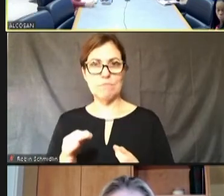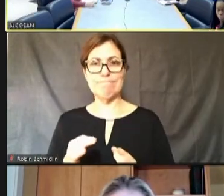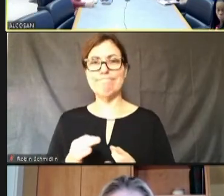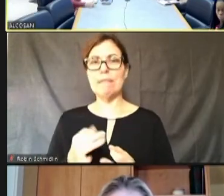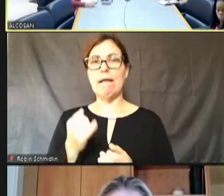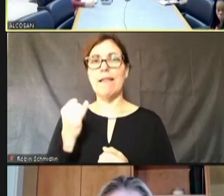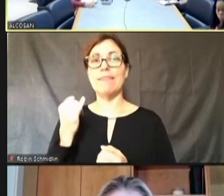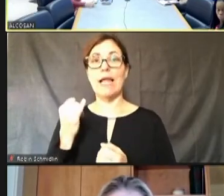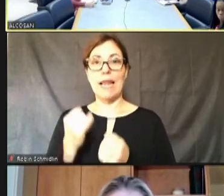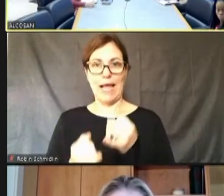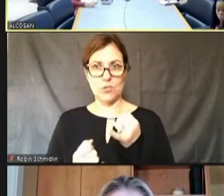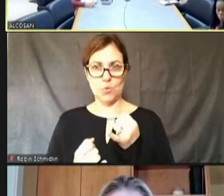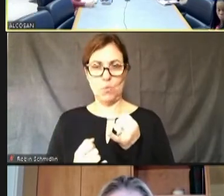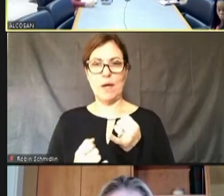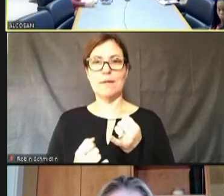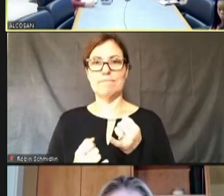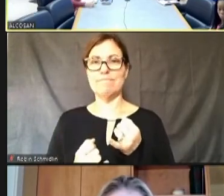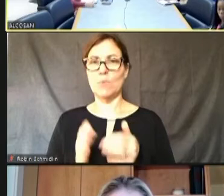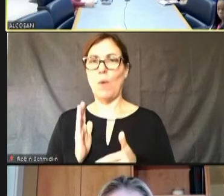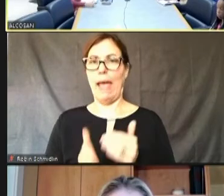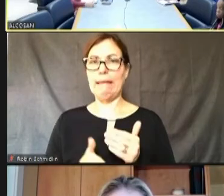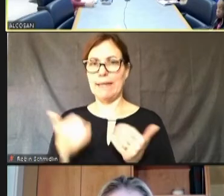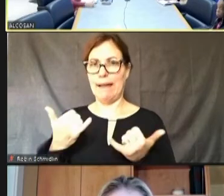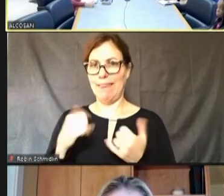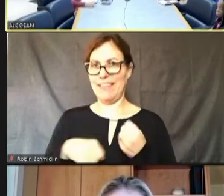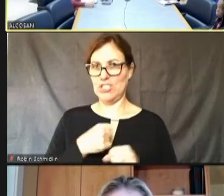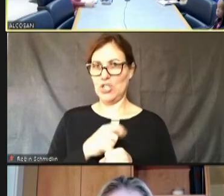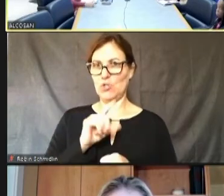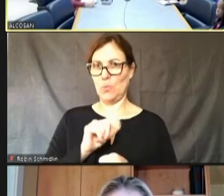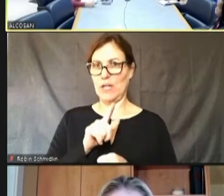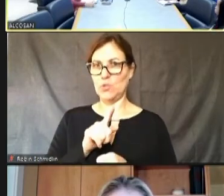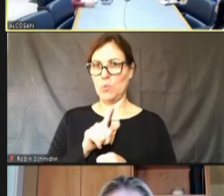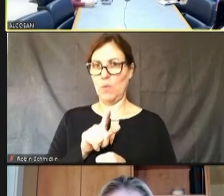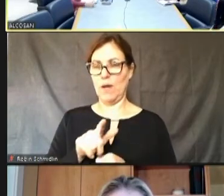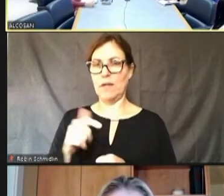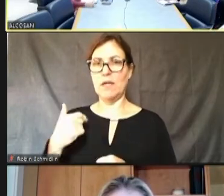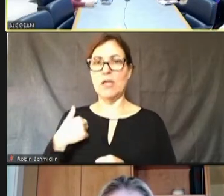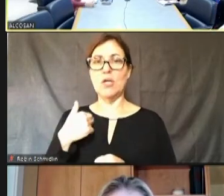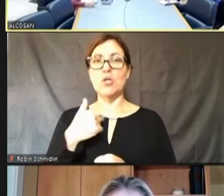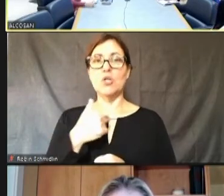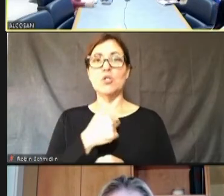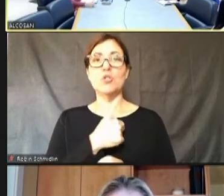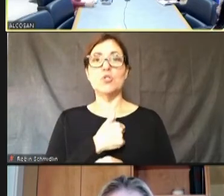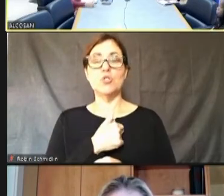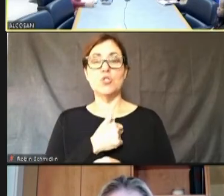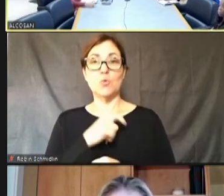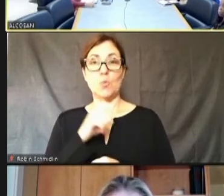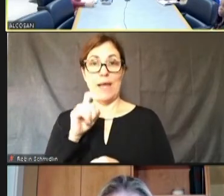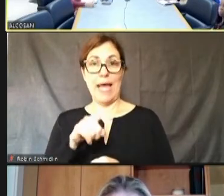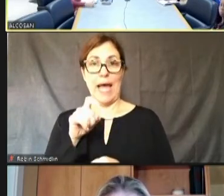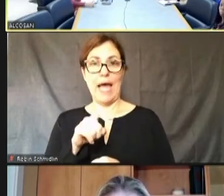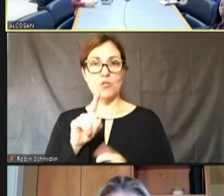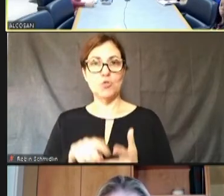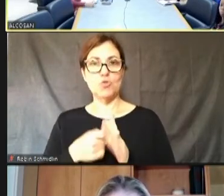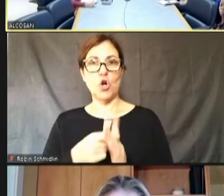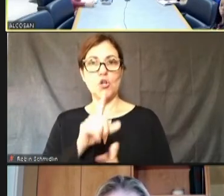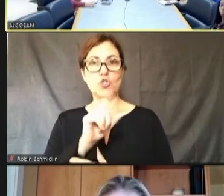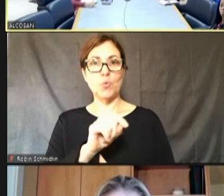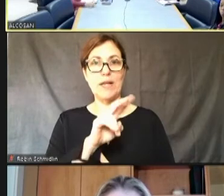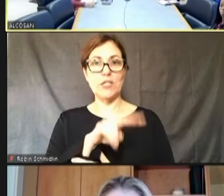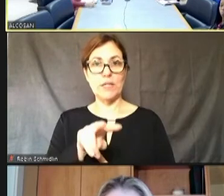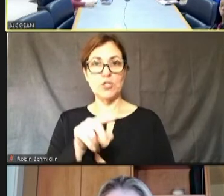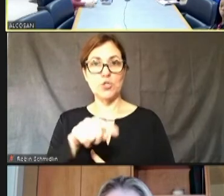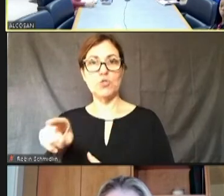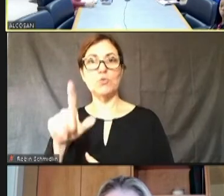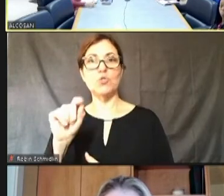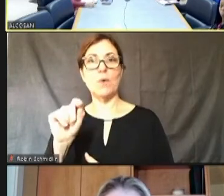concluded this year in 2021. So we went out for 2022 to 2026, which is a 5-year rate